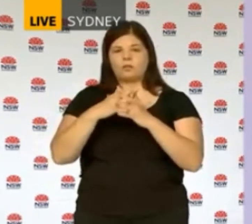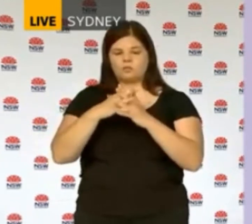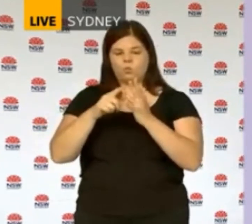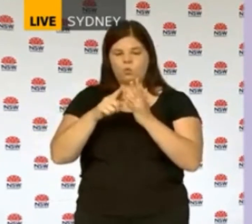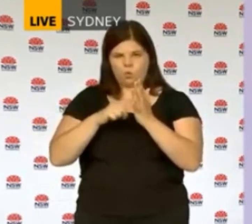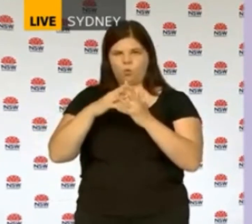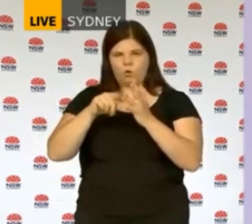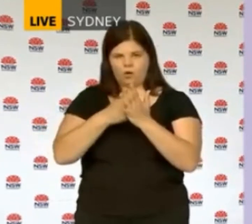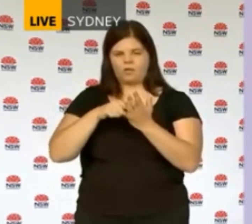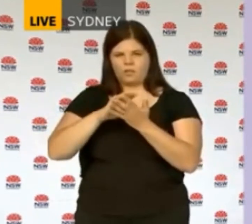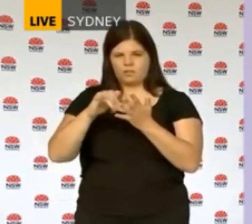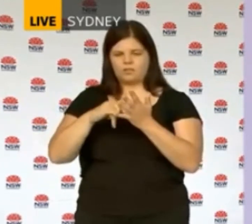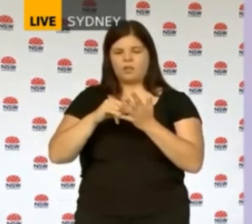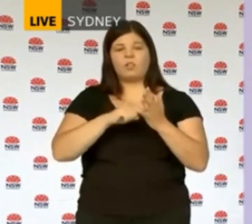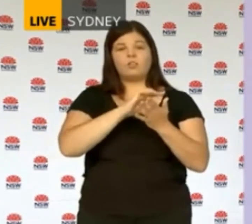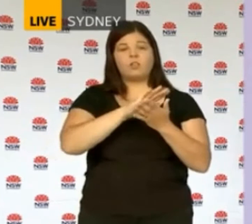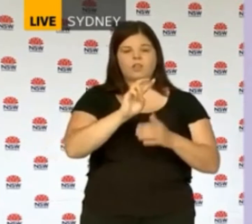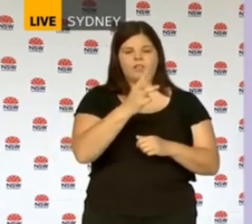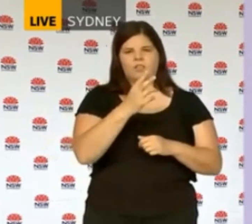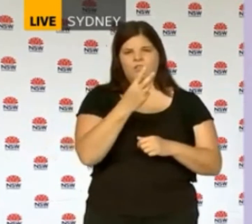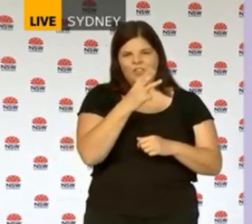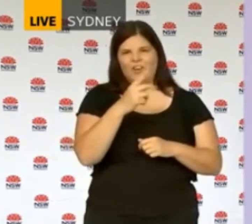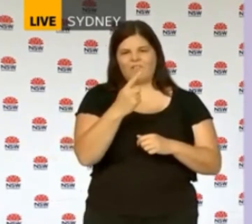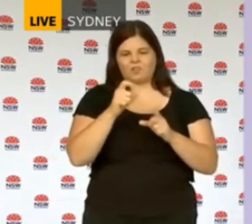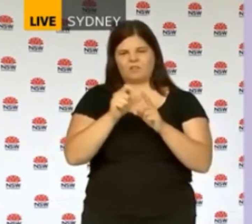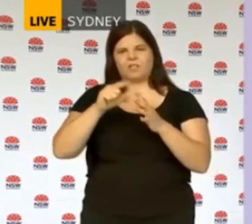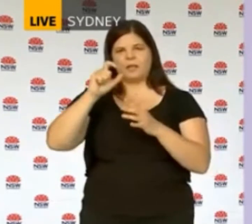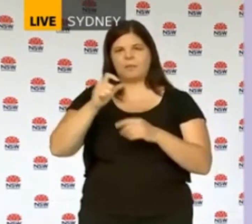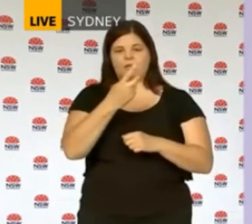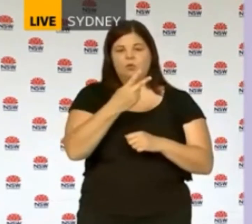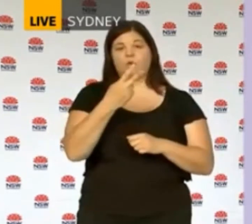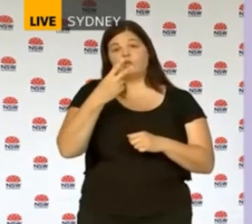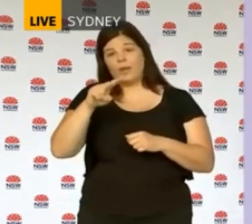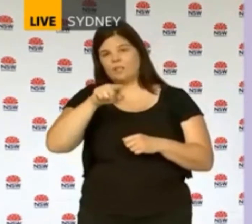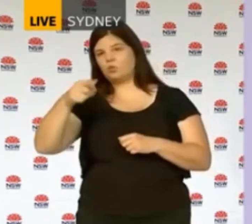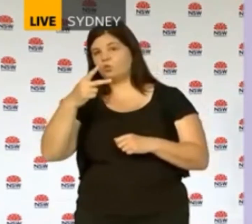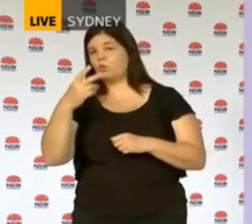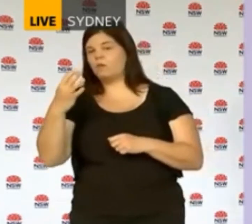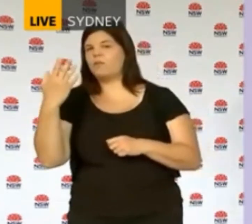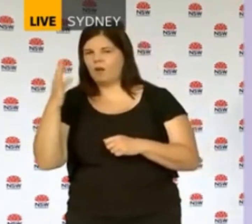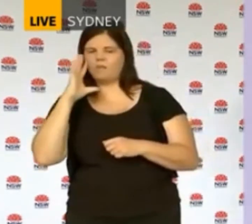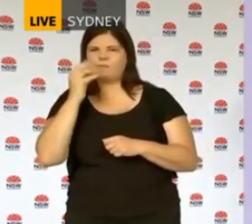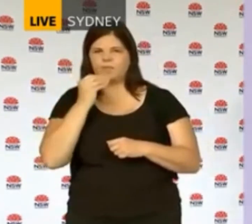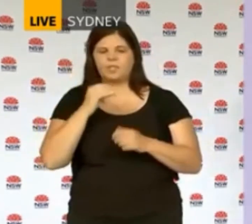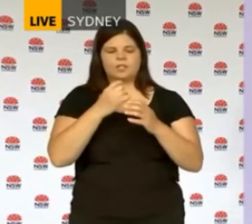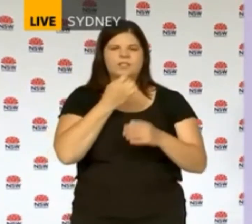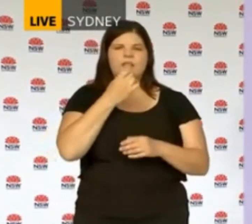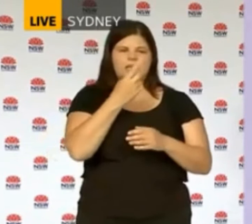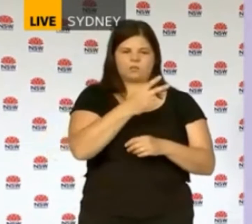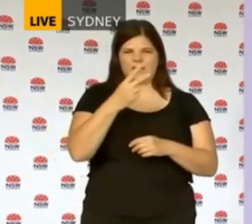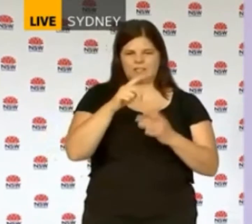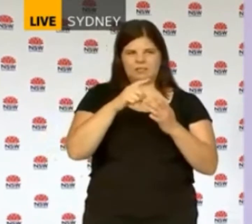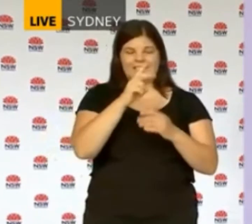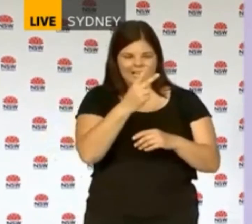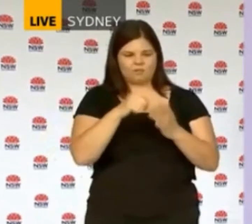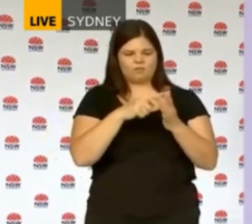So Thursday the 31st of December between 2:20 and 2:45, Saturday the 2nd of January between